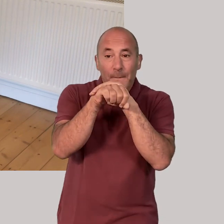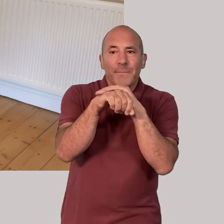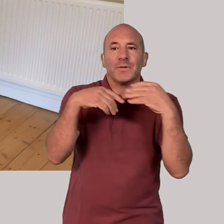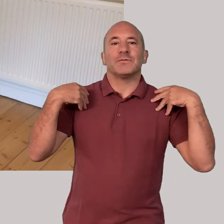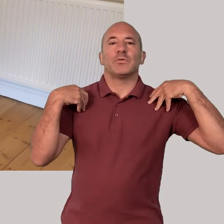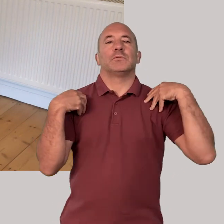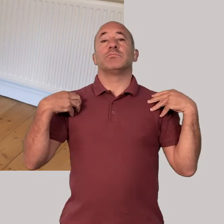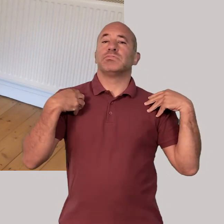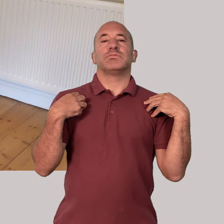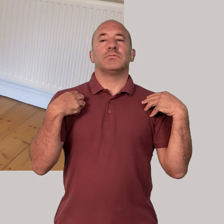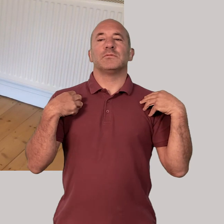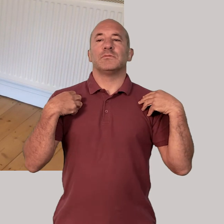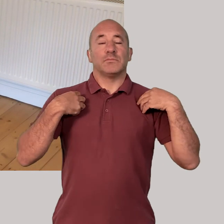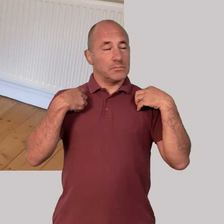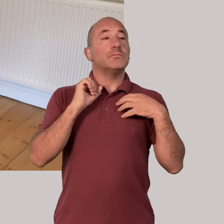your shoulders.